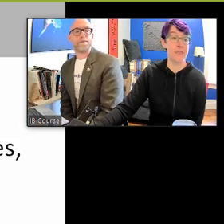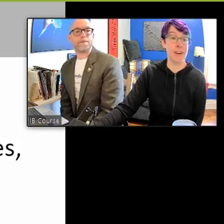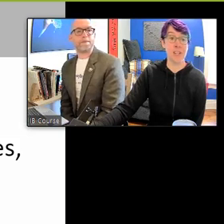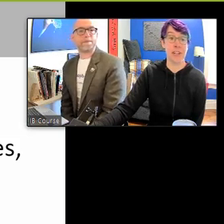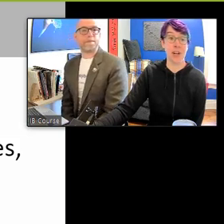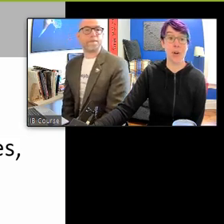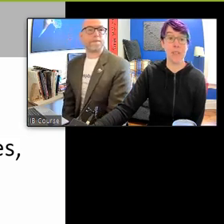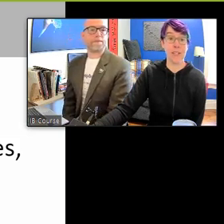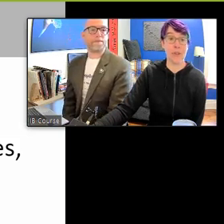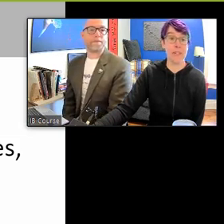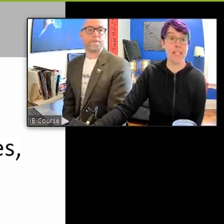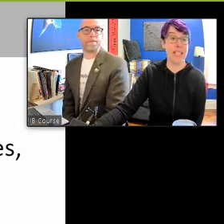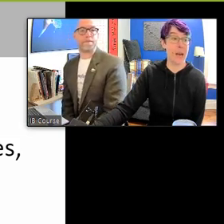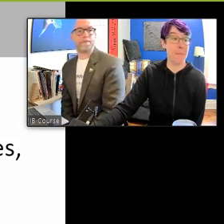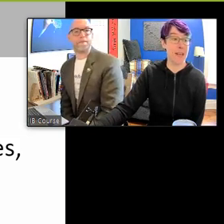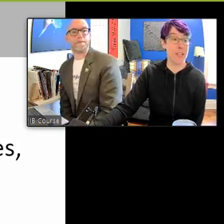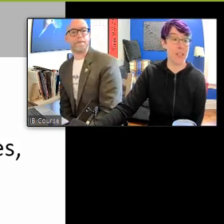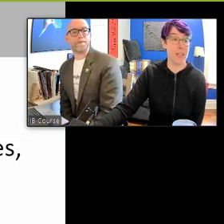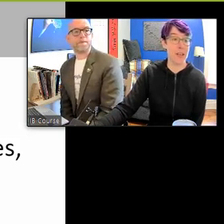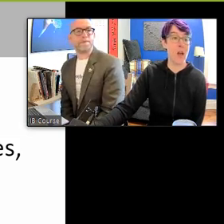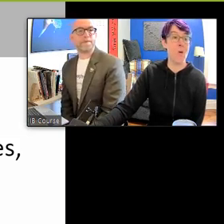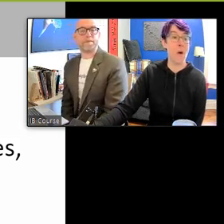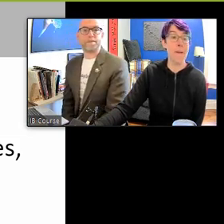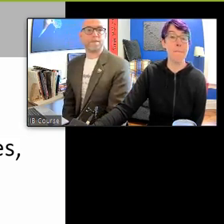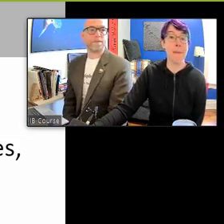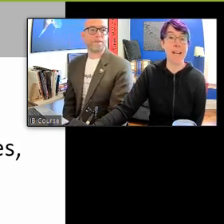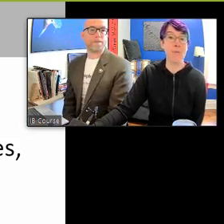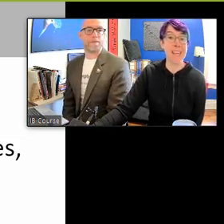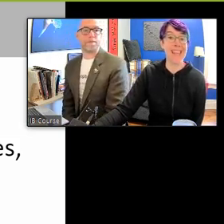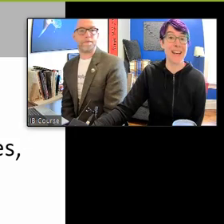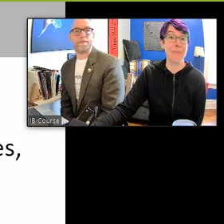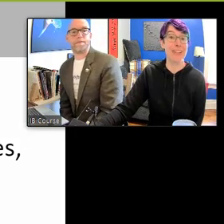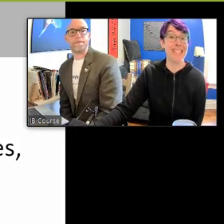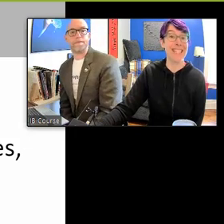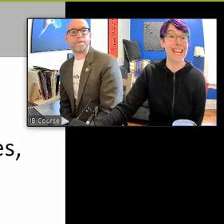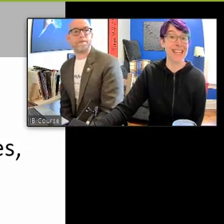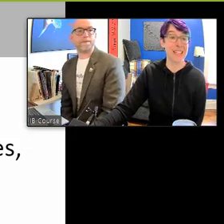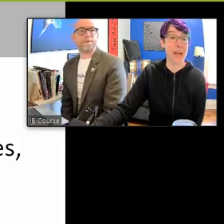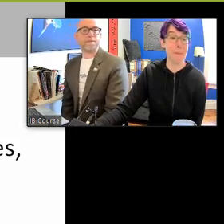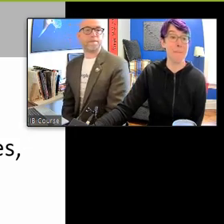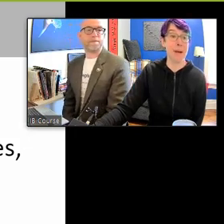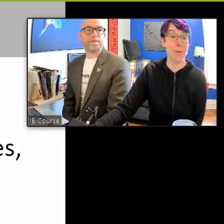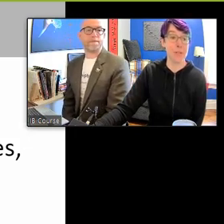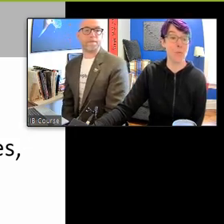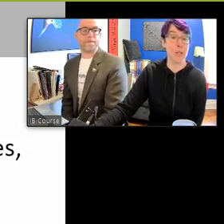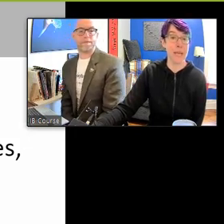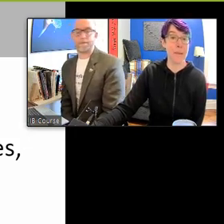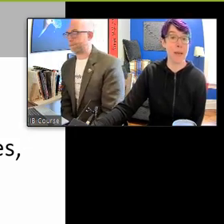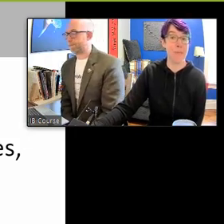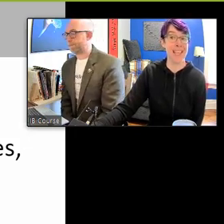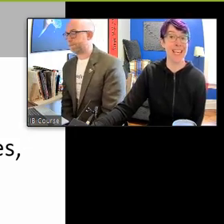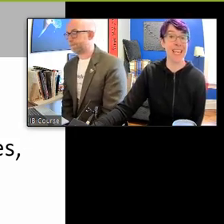allowed it to function in cold extremities and appendages. What might we then predict about